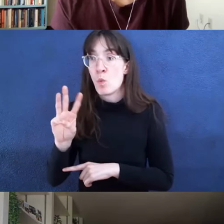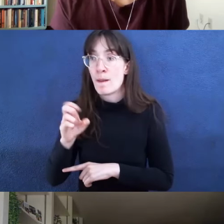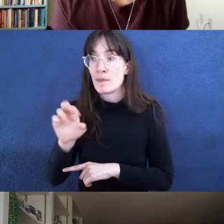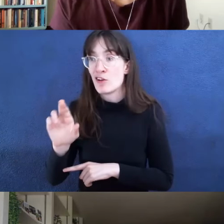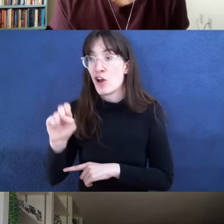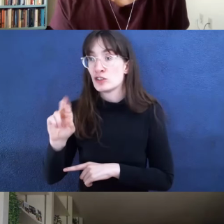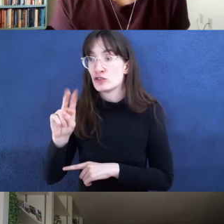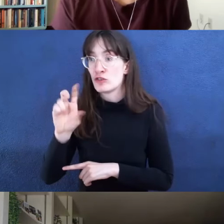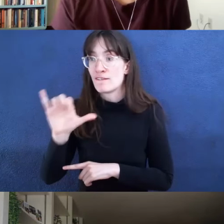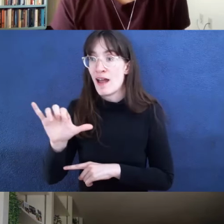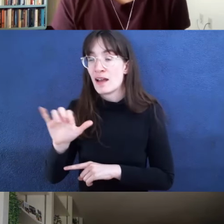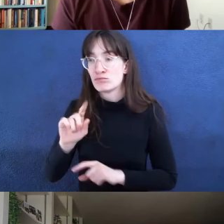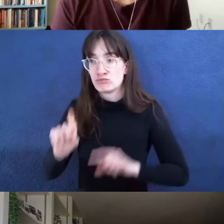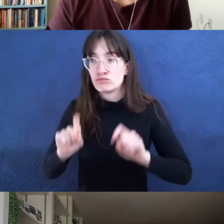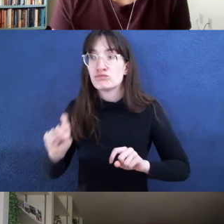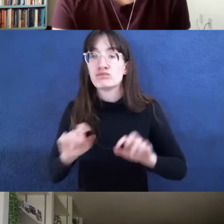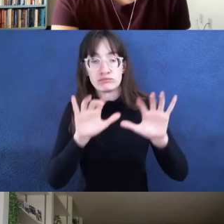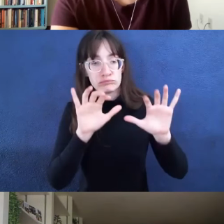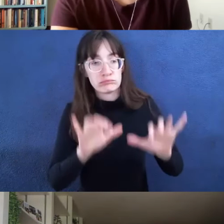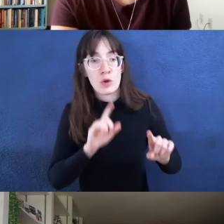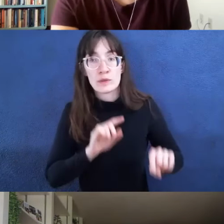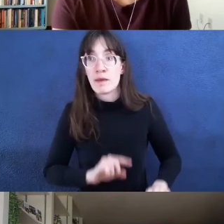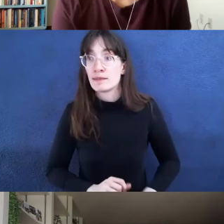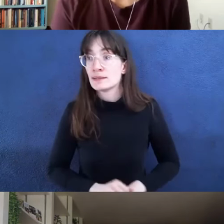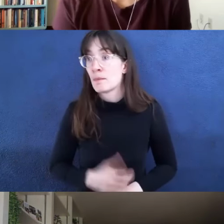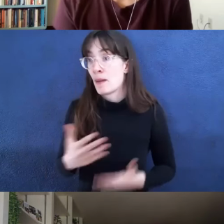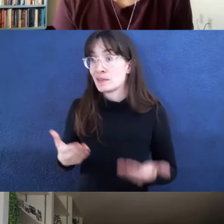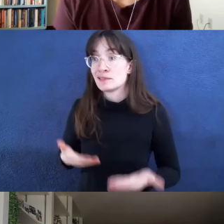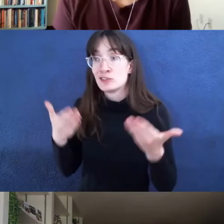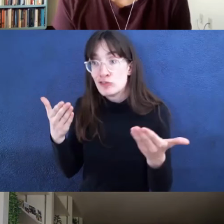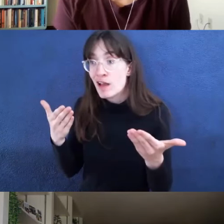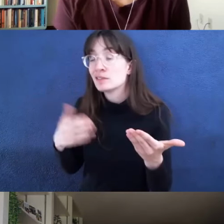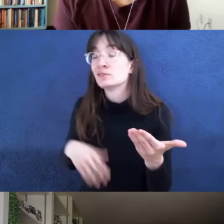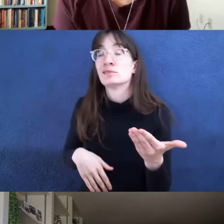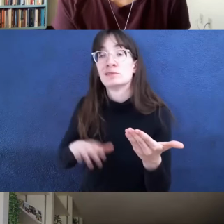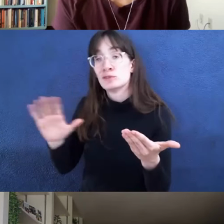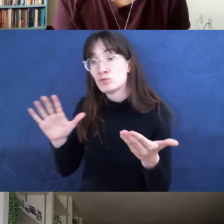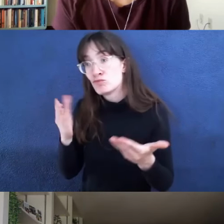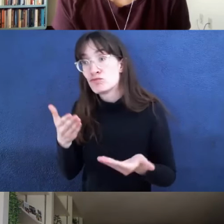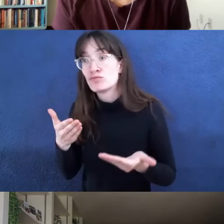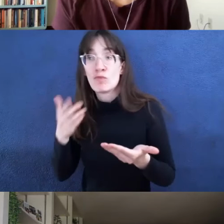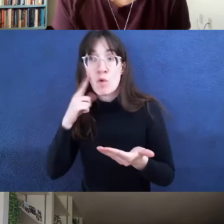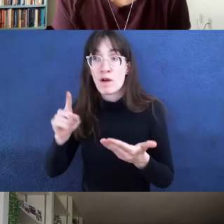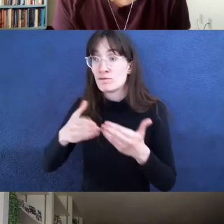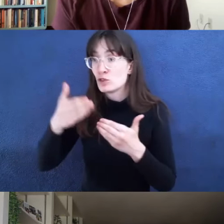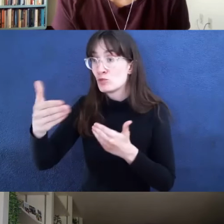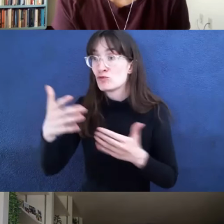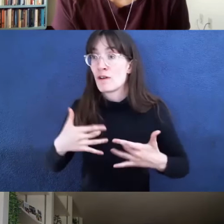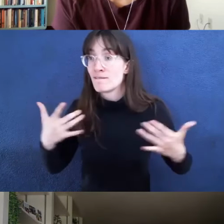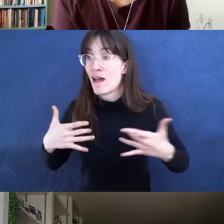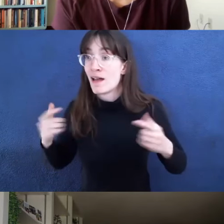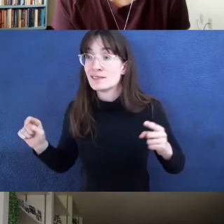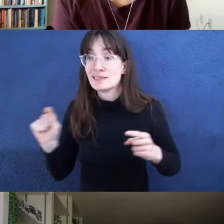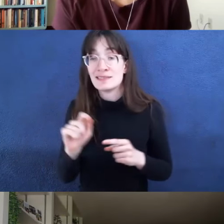what you learned, maybe some suggestions or recommendations for future events, anything that you would like Vian and Kelsey to know,